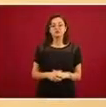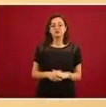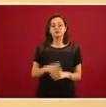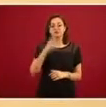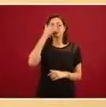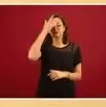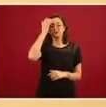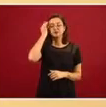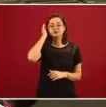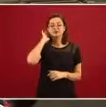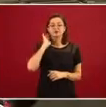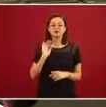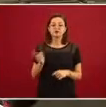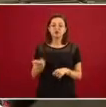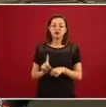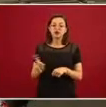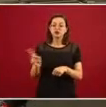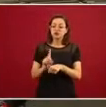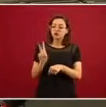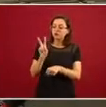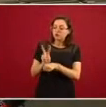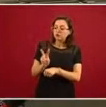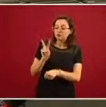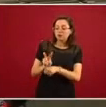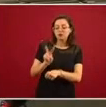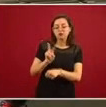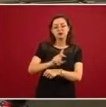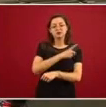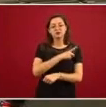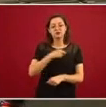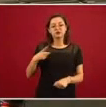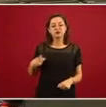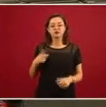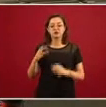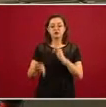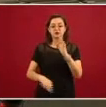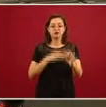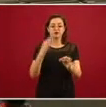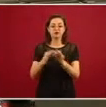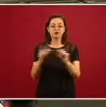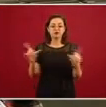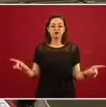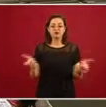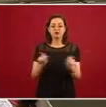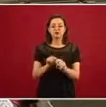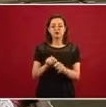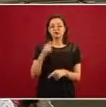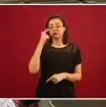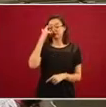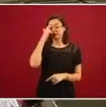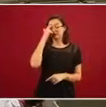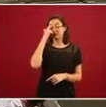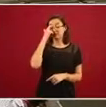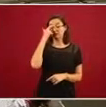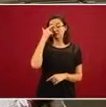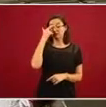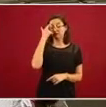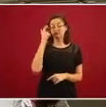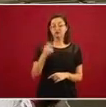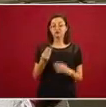trend continues to go up or will stabilize. That would be my report for today. Thank